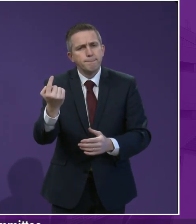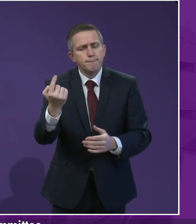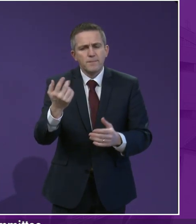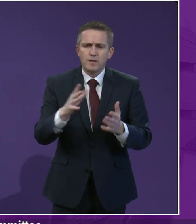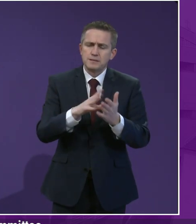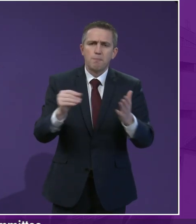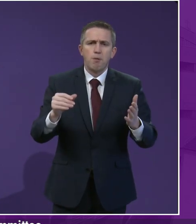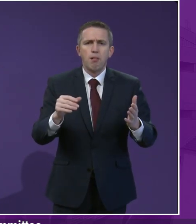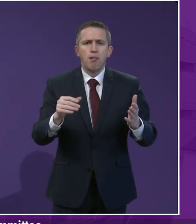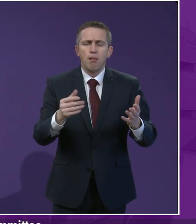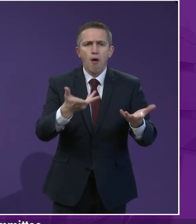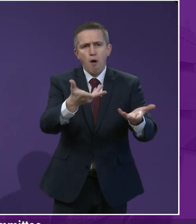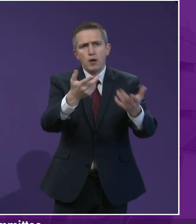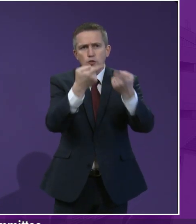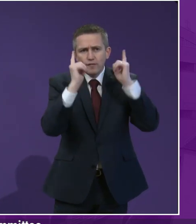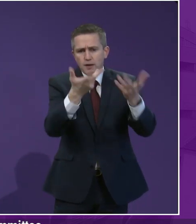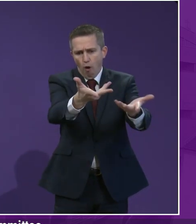have.